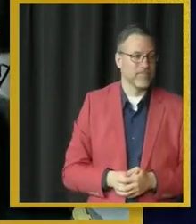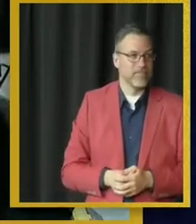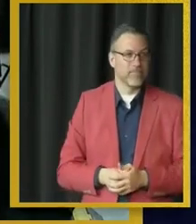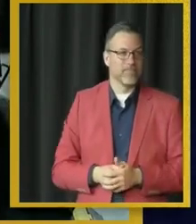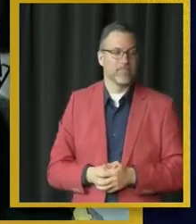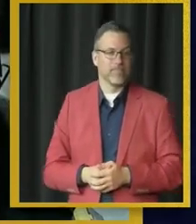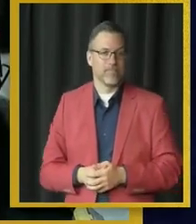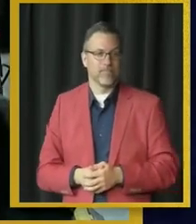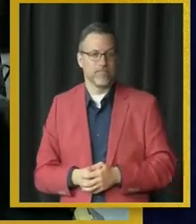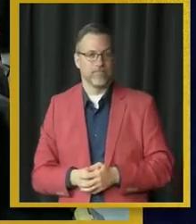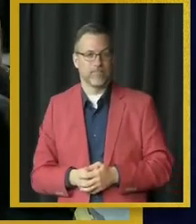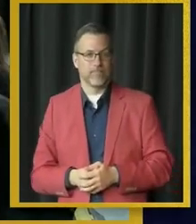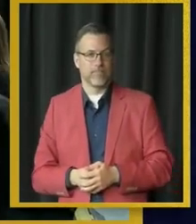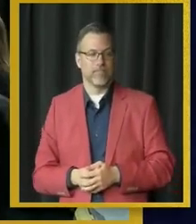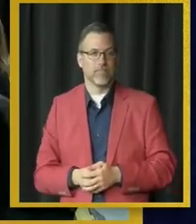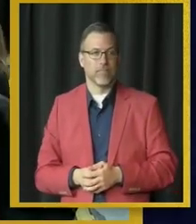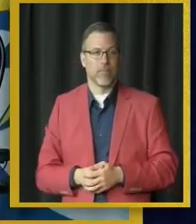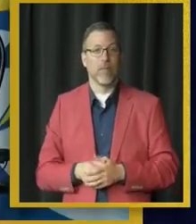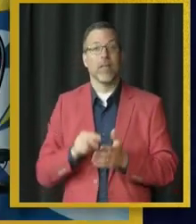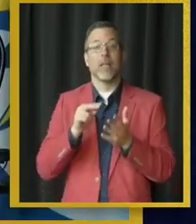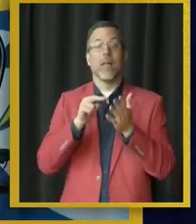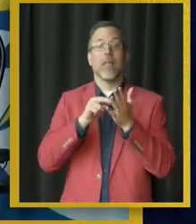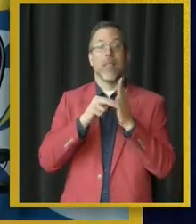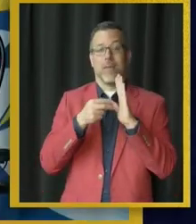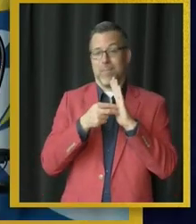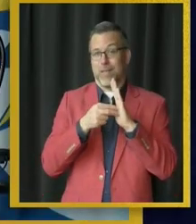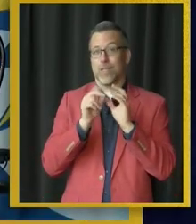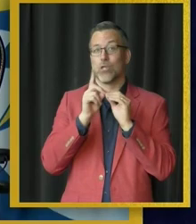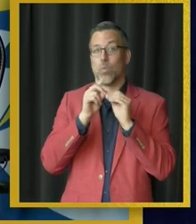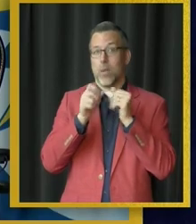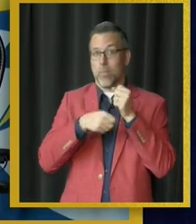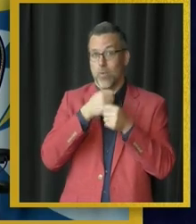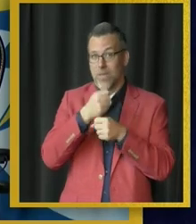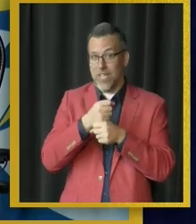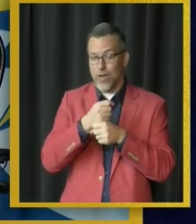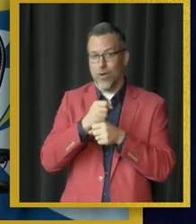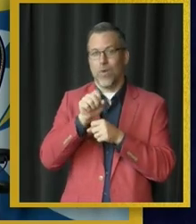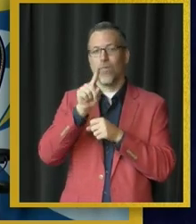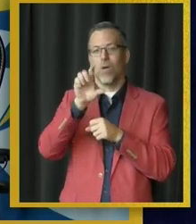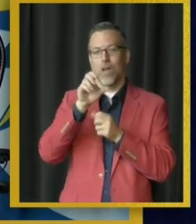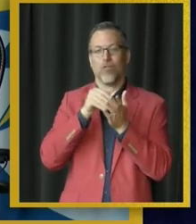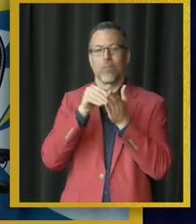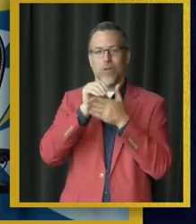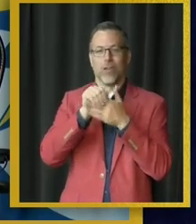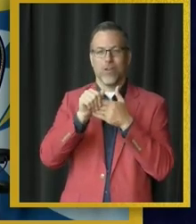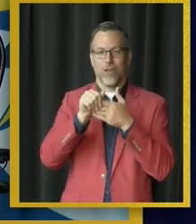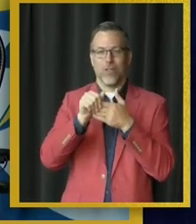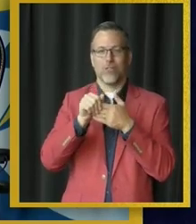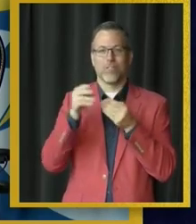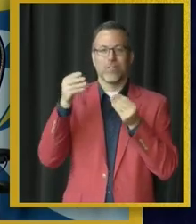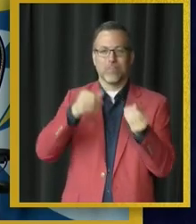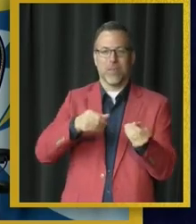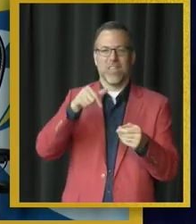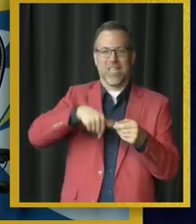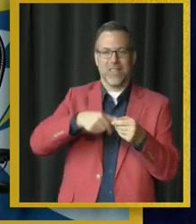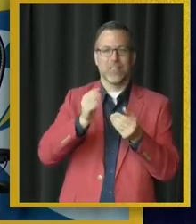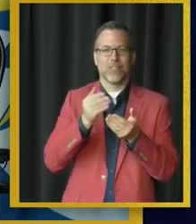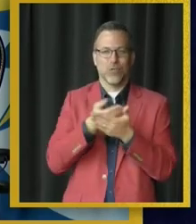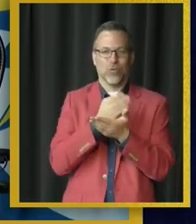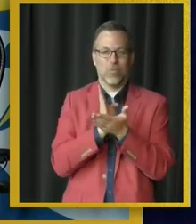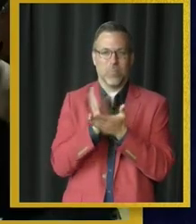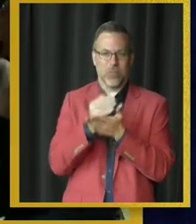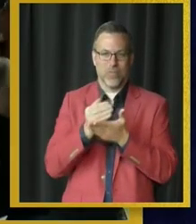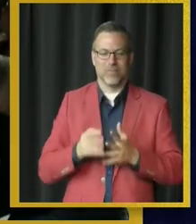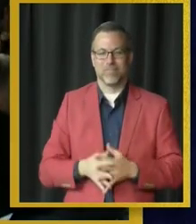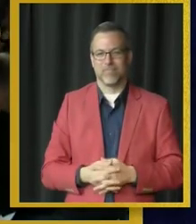includes another year of $100 million of new spending in this budget. Wow.